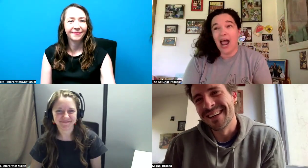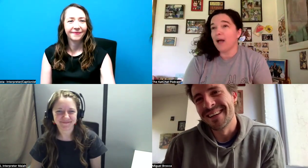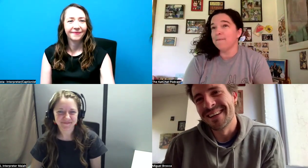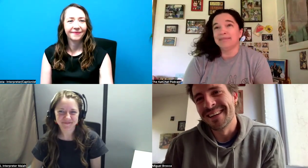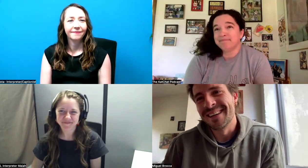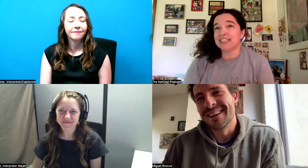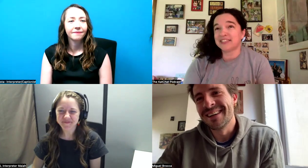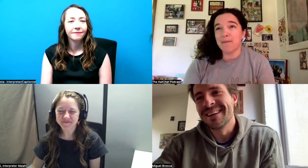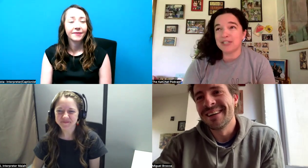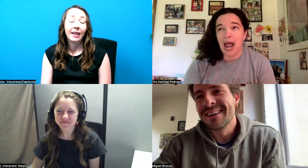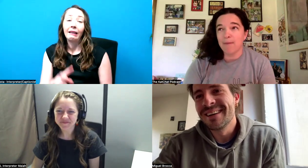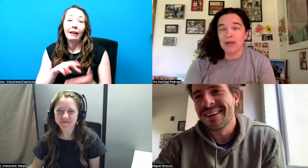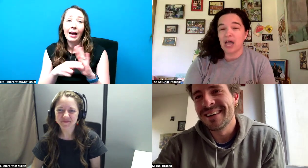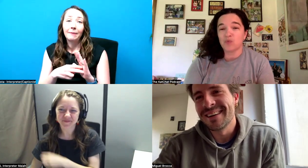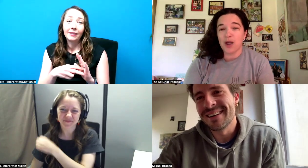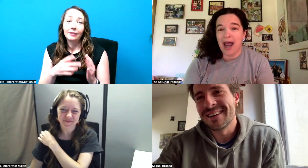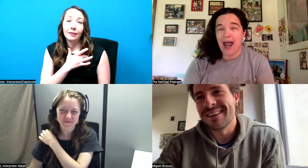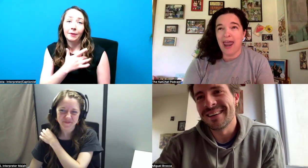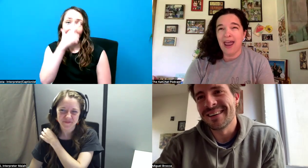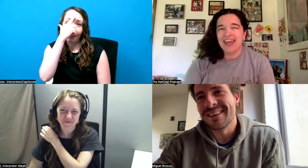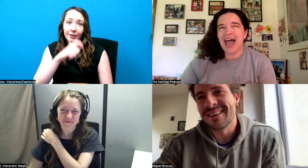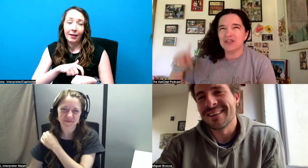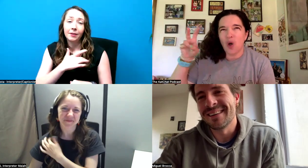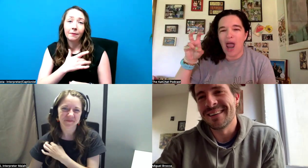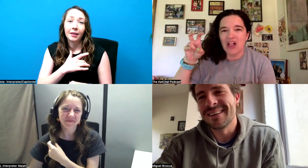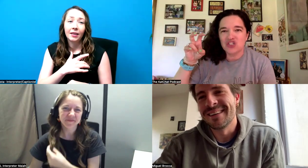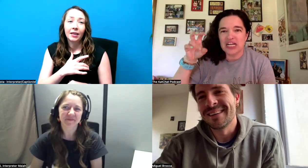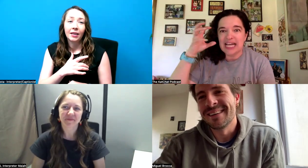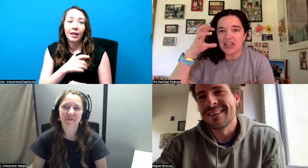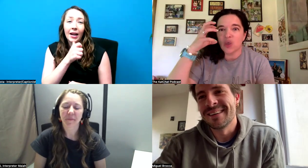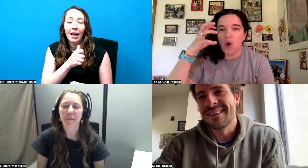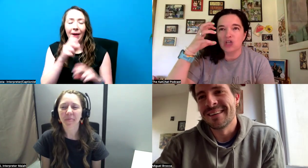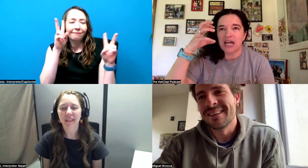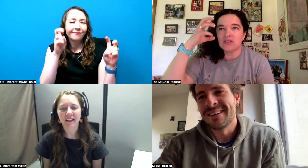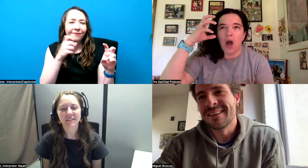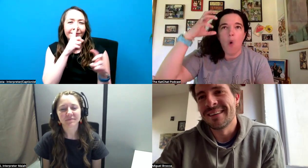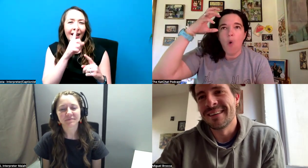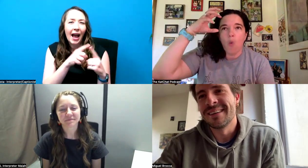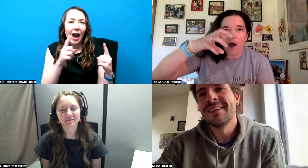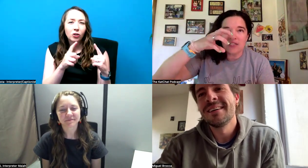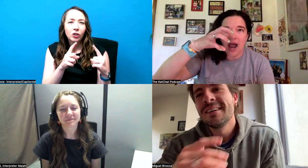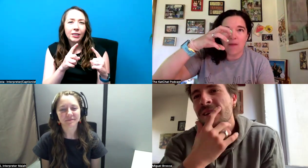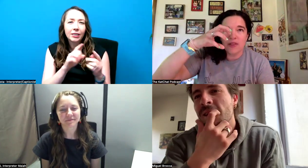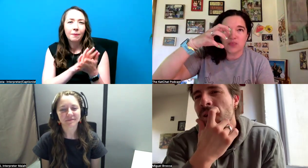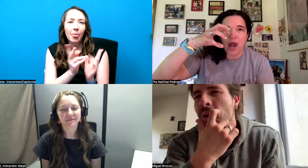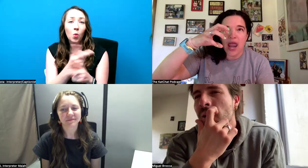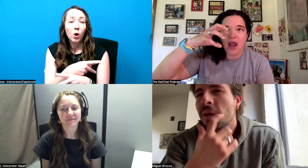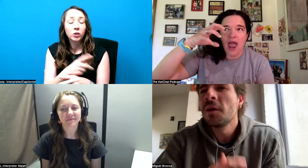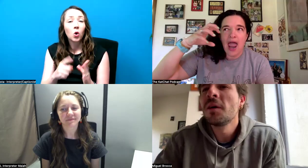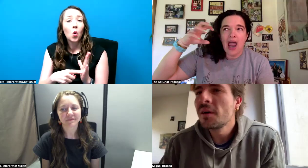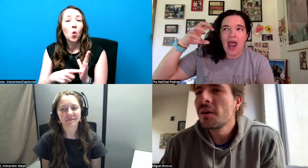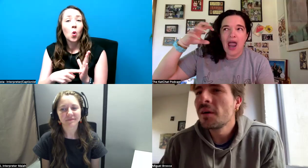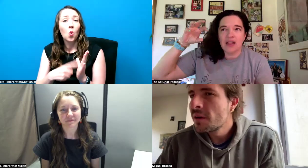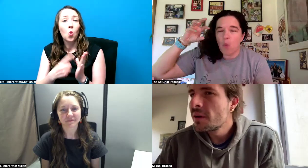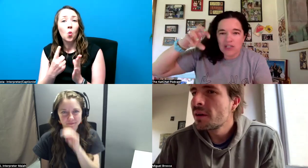yeah, yeah. I mean, it's summertime. I mean, that's where my natural allergies hit the roof. It's like one time in the